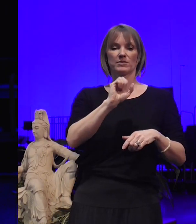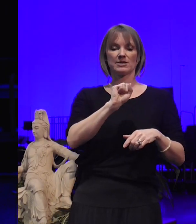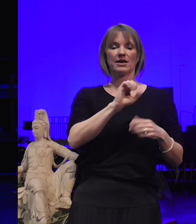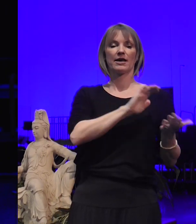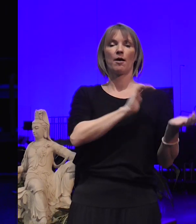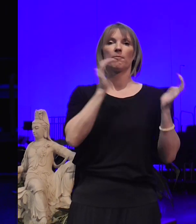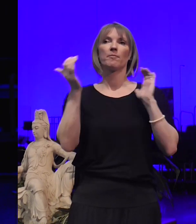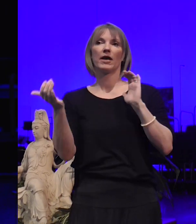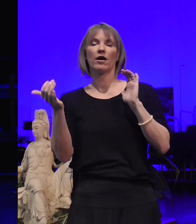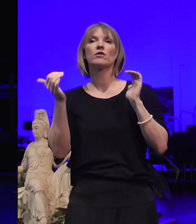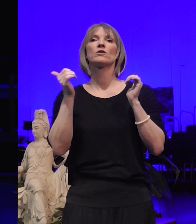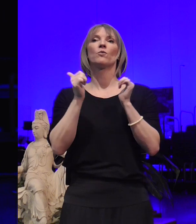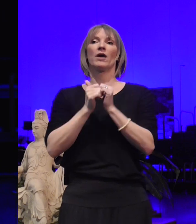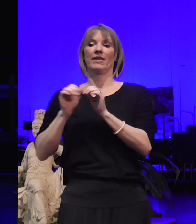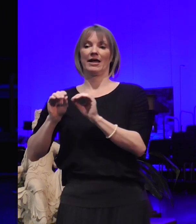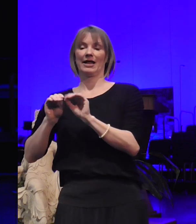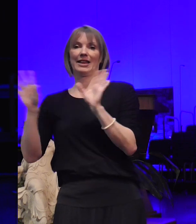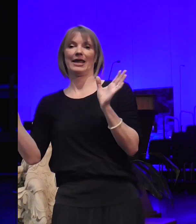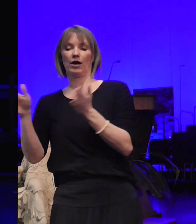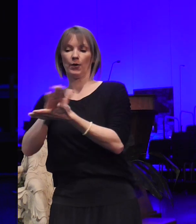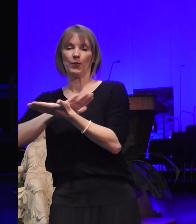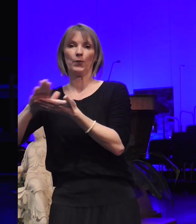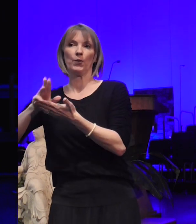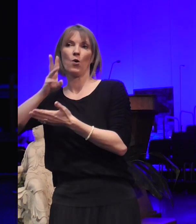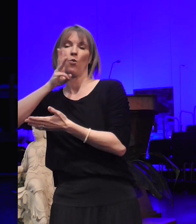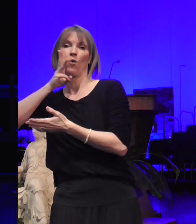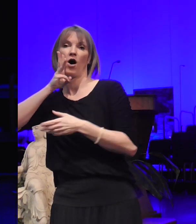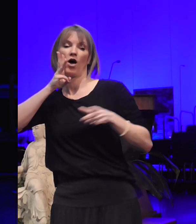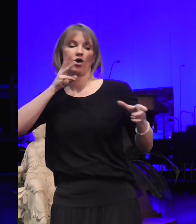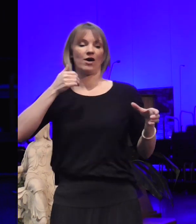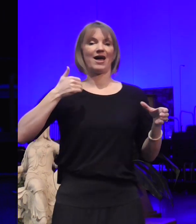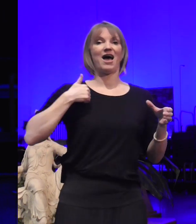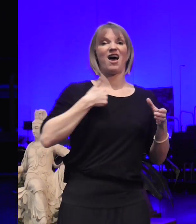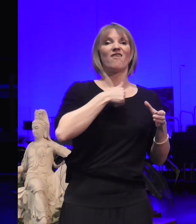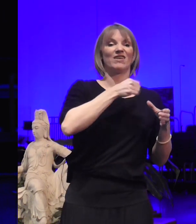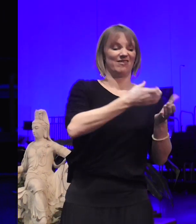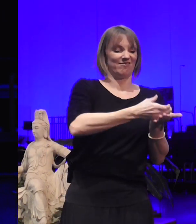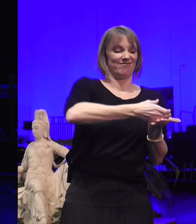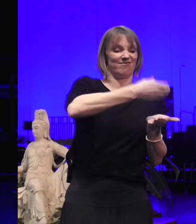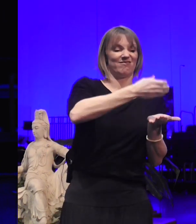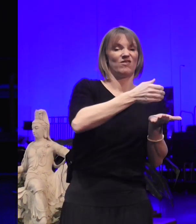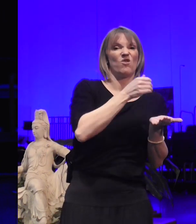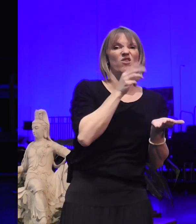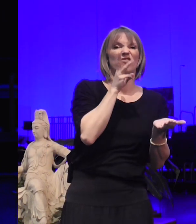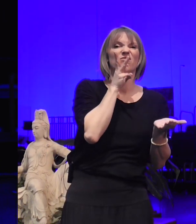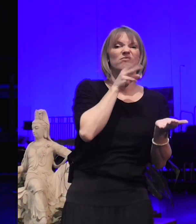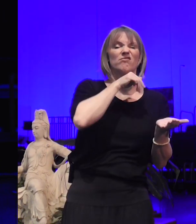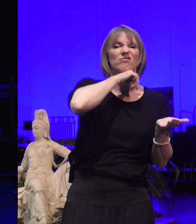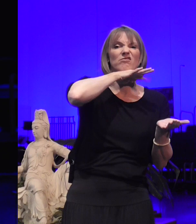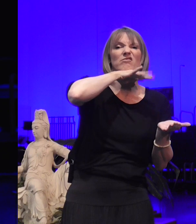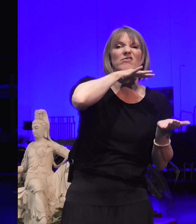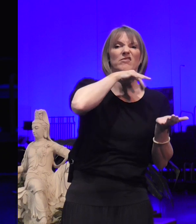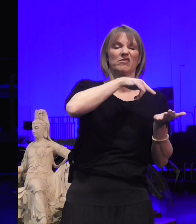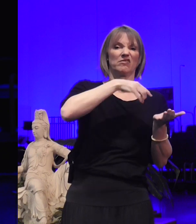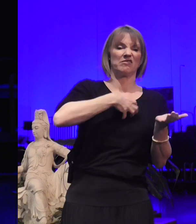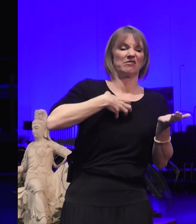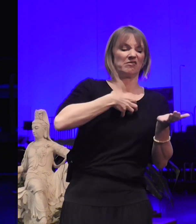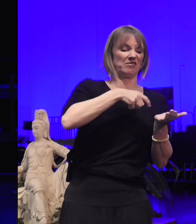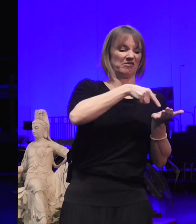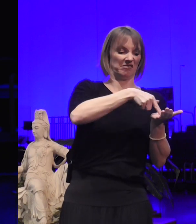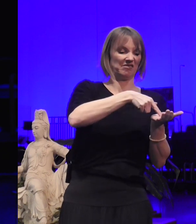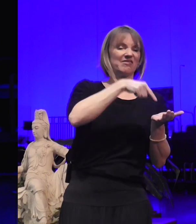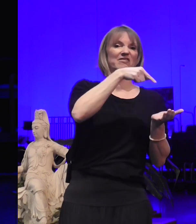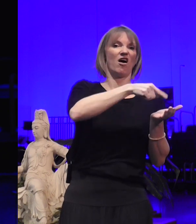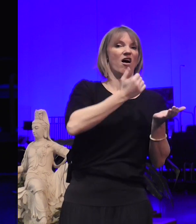clear crystal drops of water being entered into a murky glass, symbolizing our consciousness.